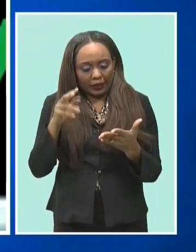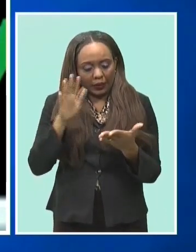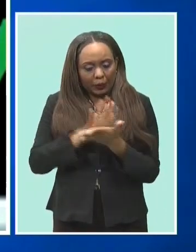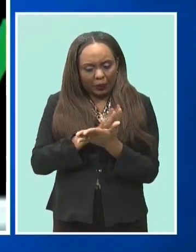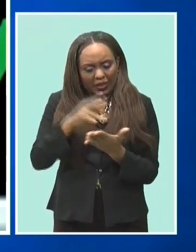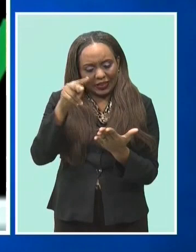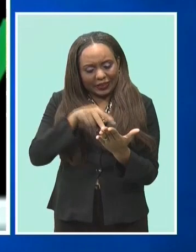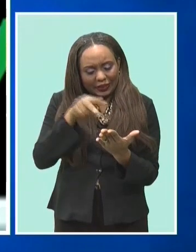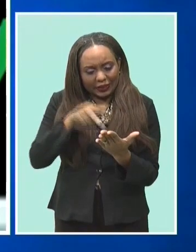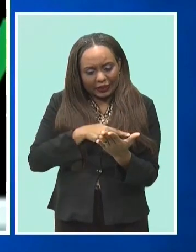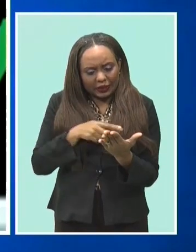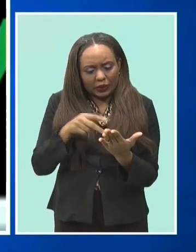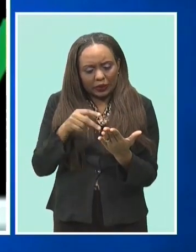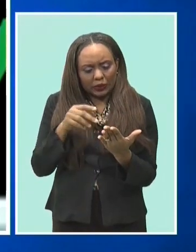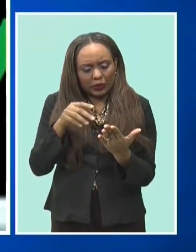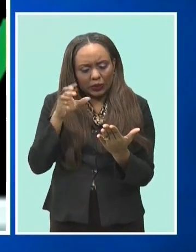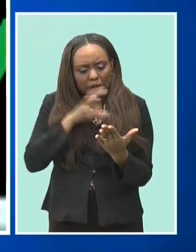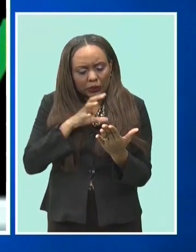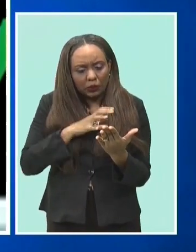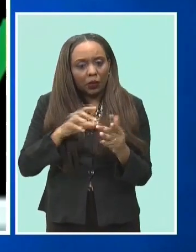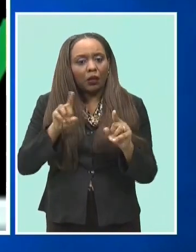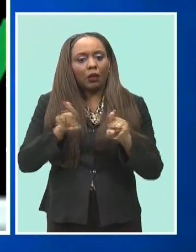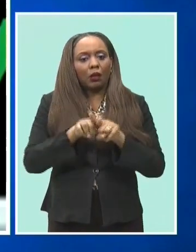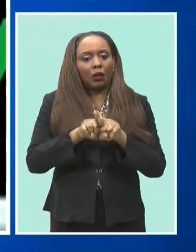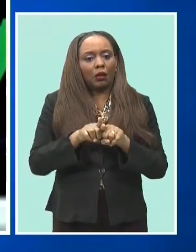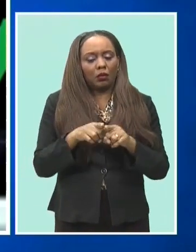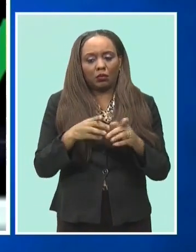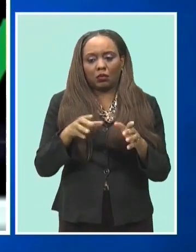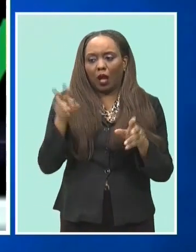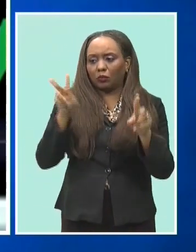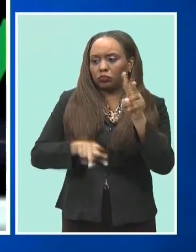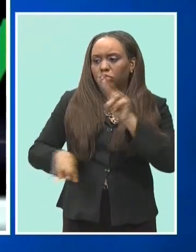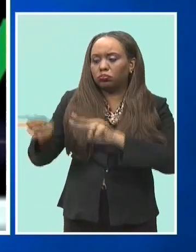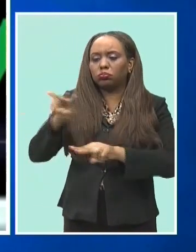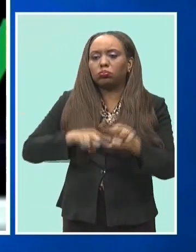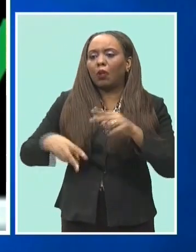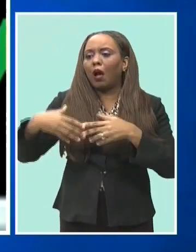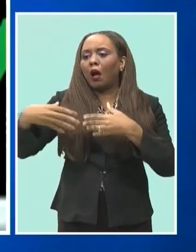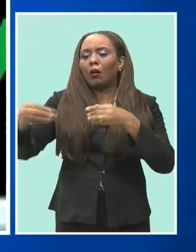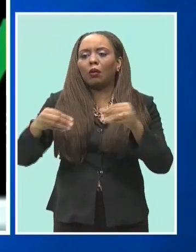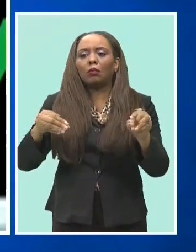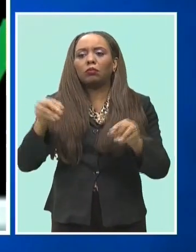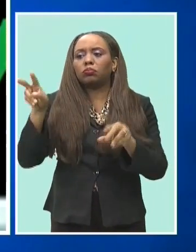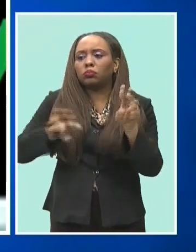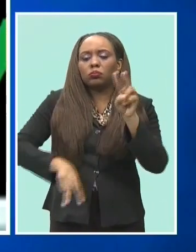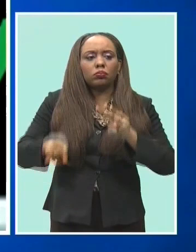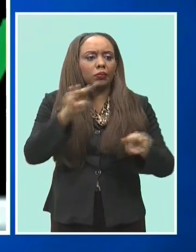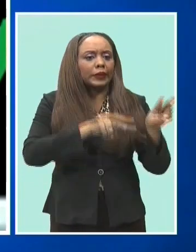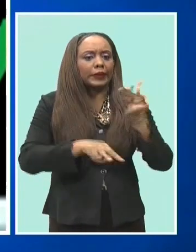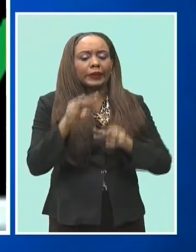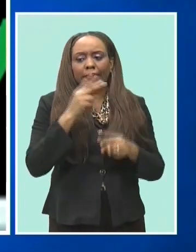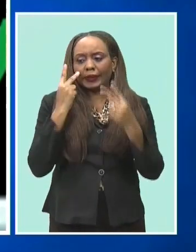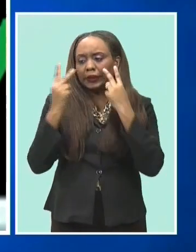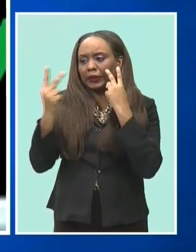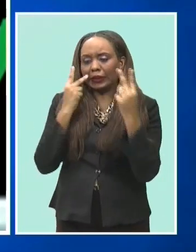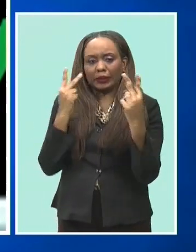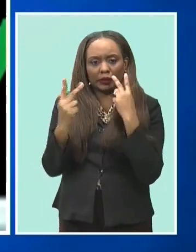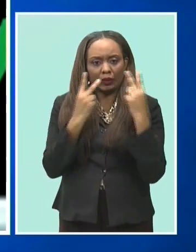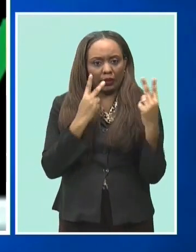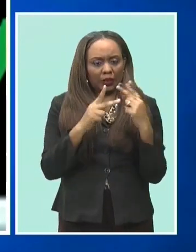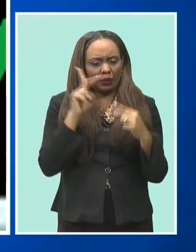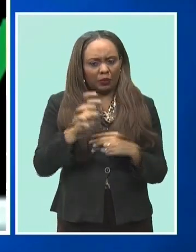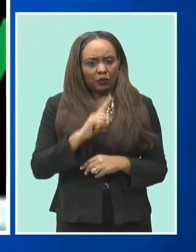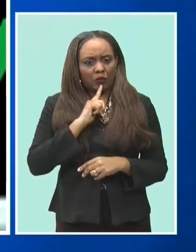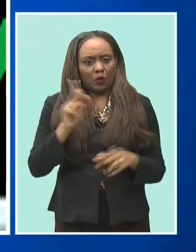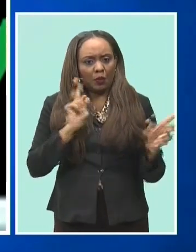only documentation, but also physical or practical demonstration that the operator can do the